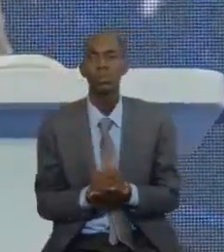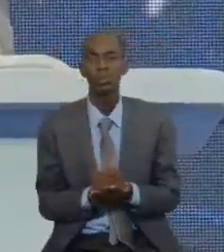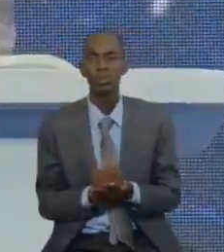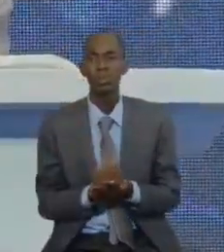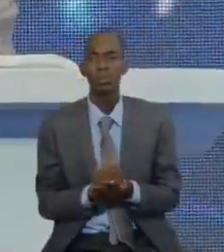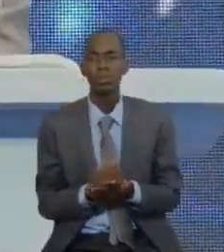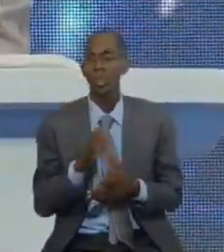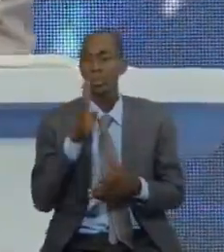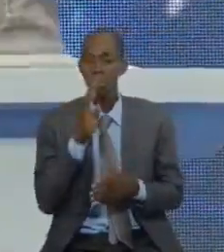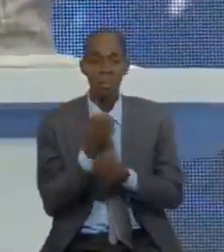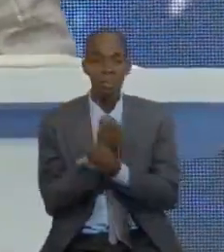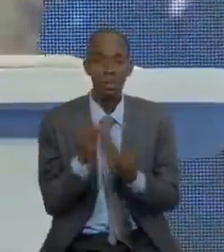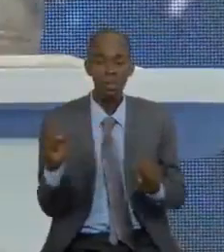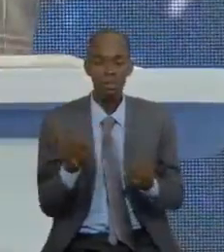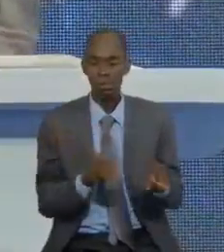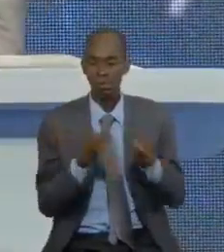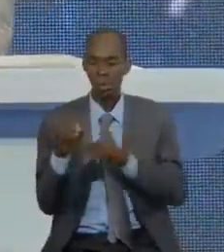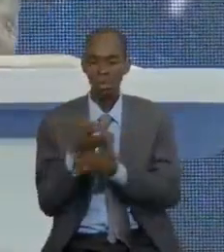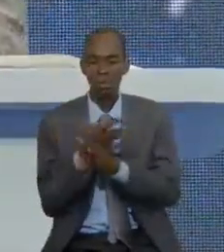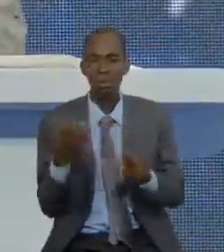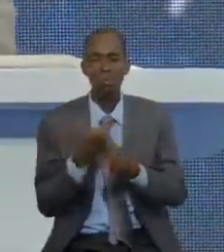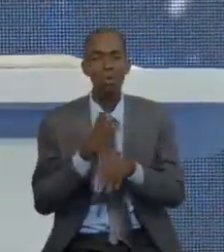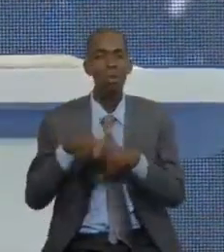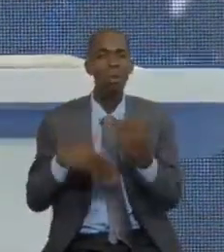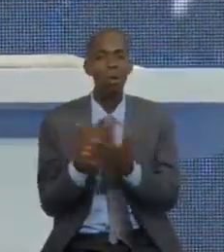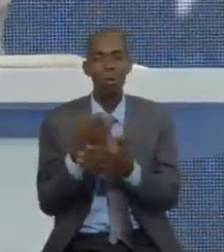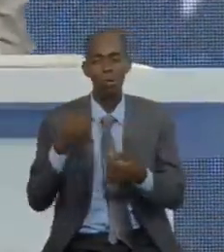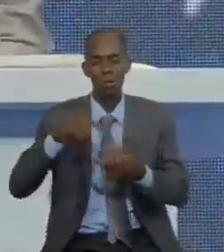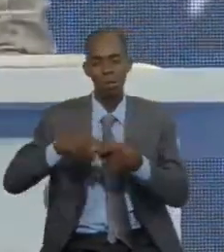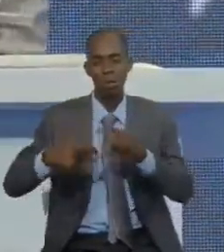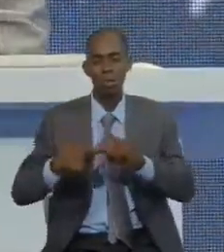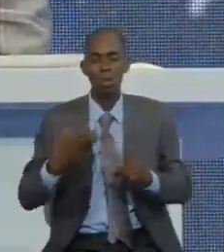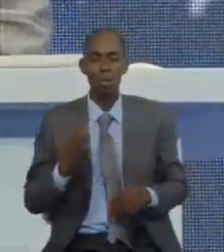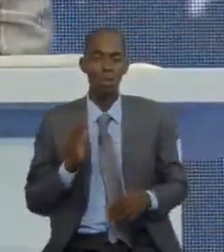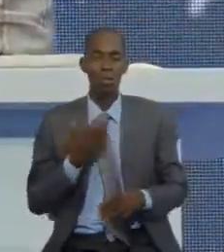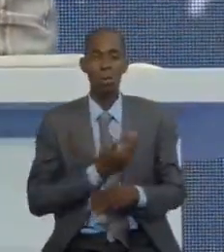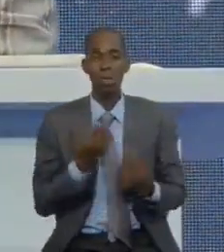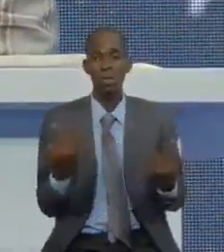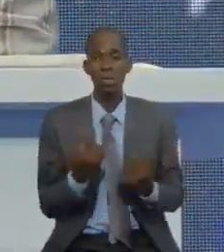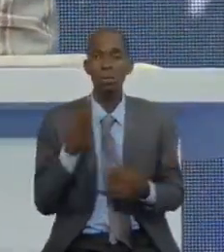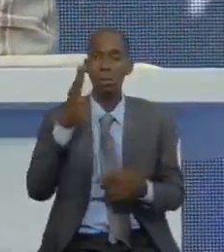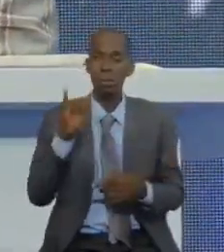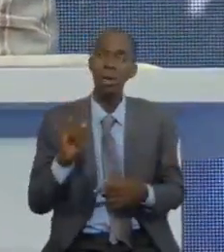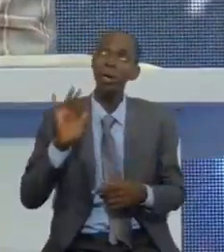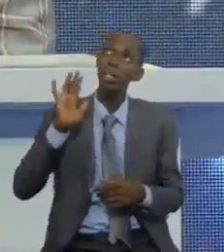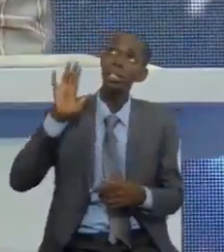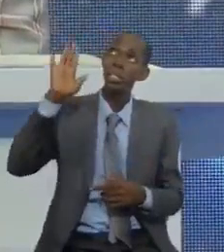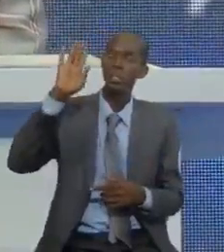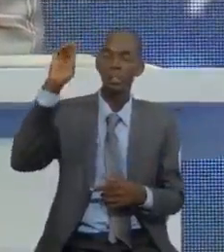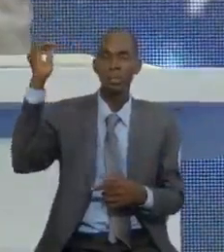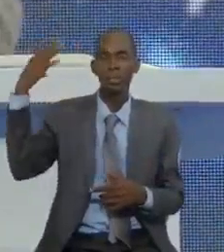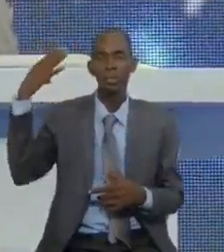Being justified, set free from all the chains of our sin by grace.